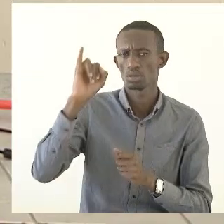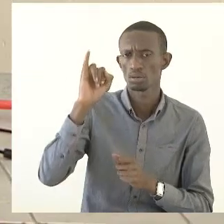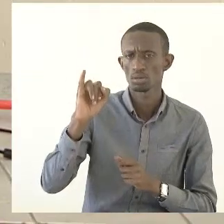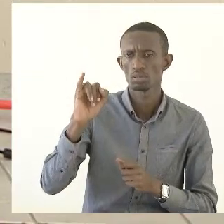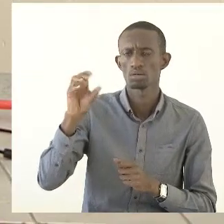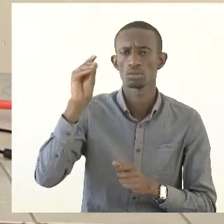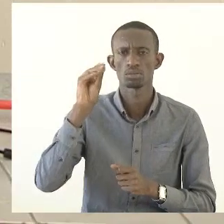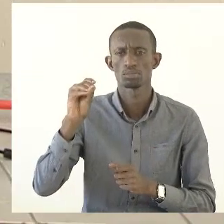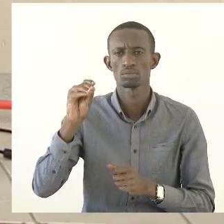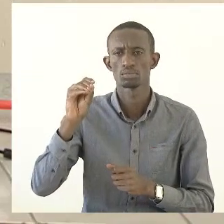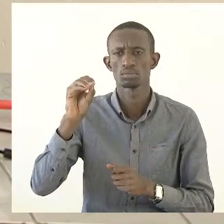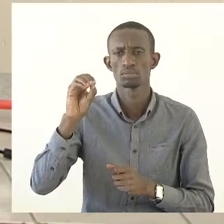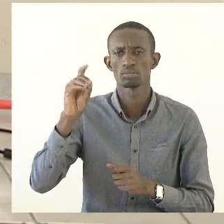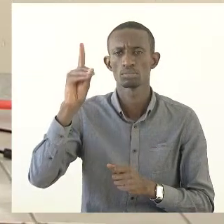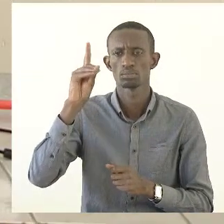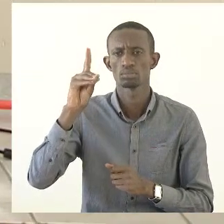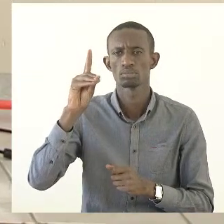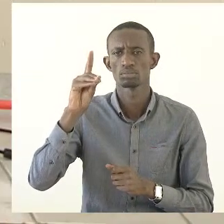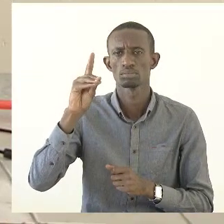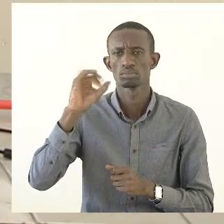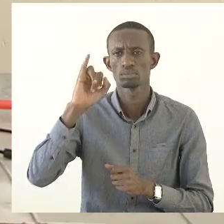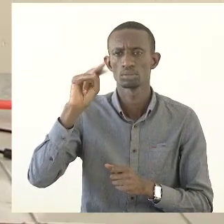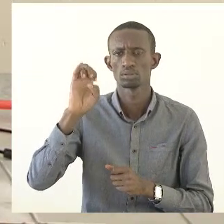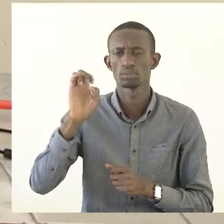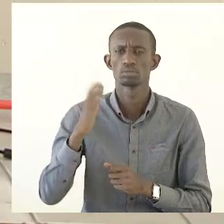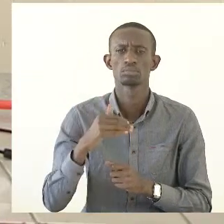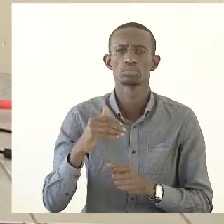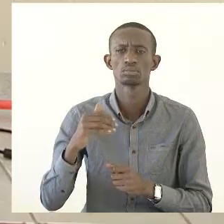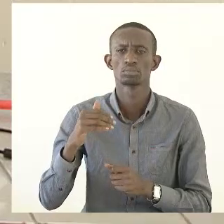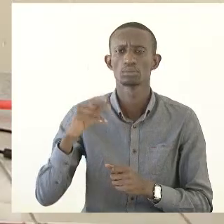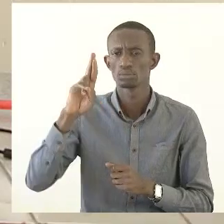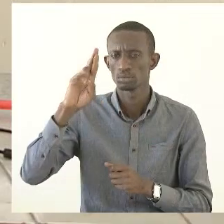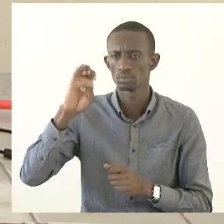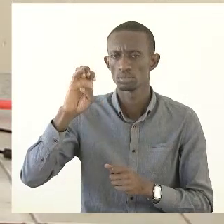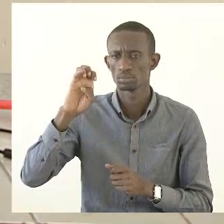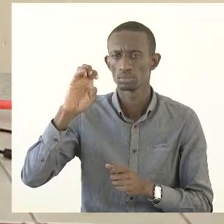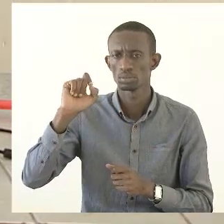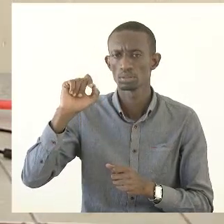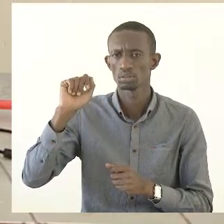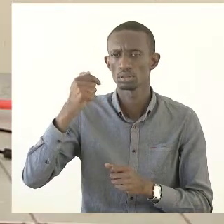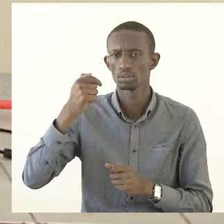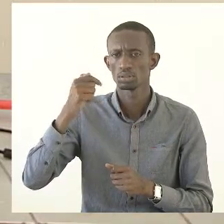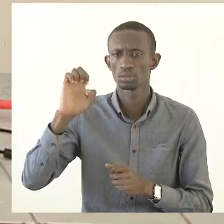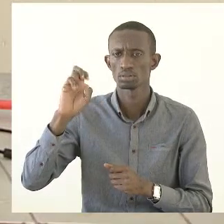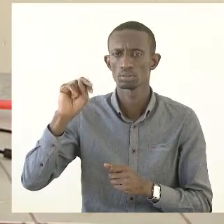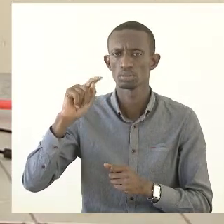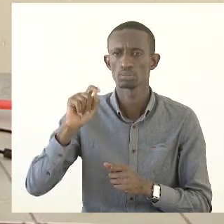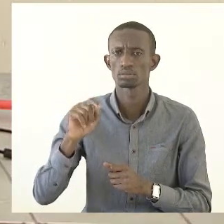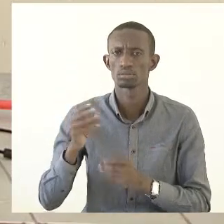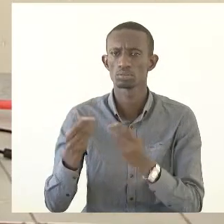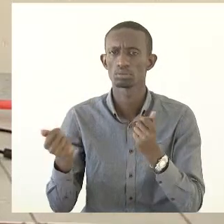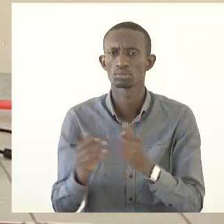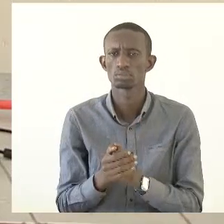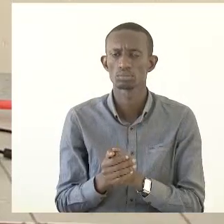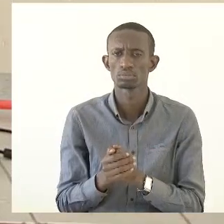Iodine reagent or solution. Once you use the iodine solution, of course, you are testing the presence of starch in the